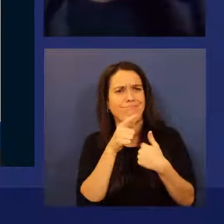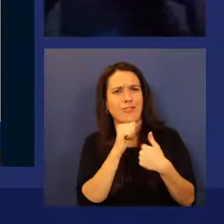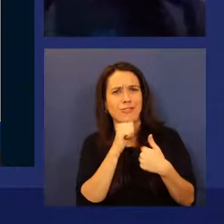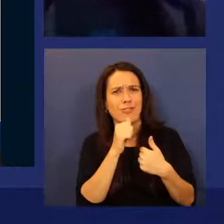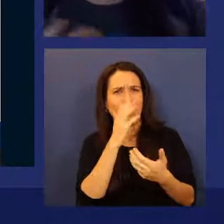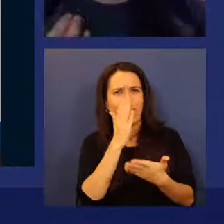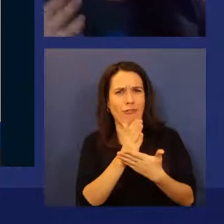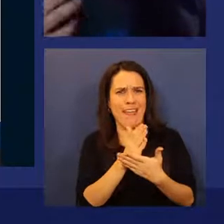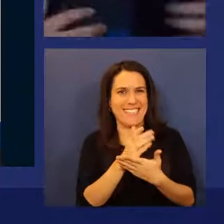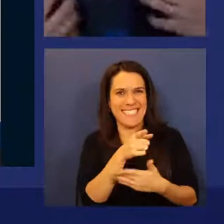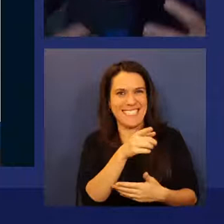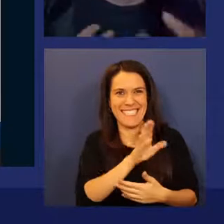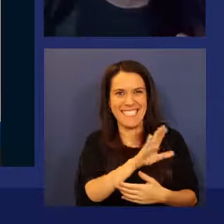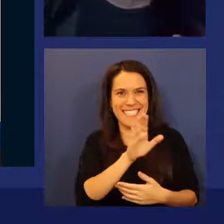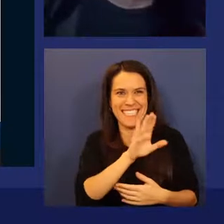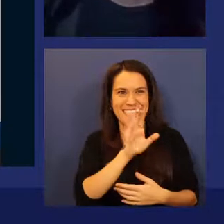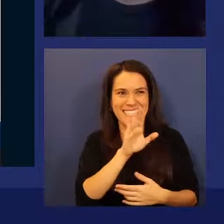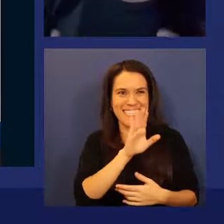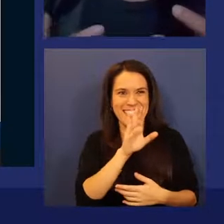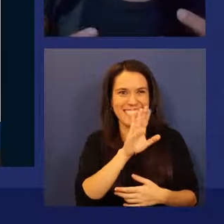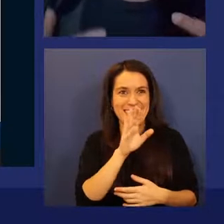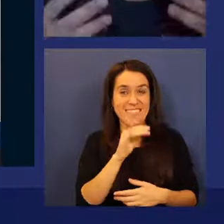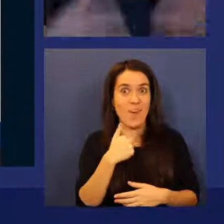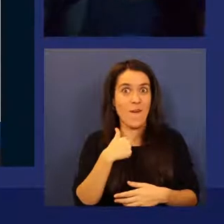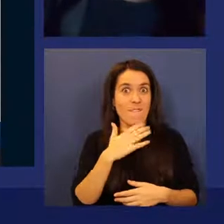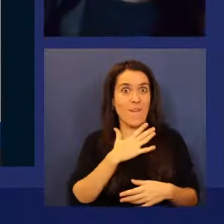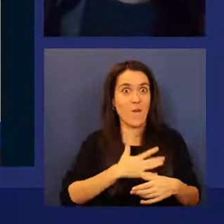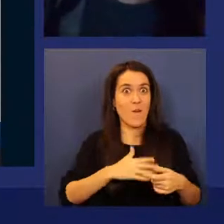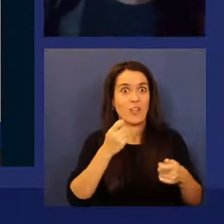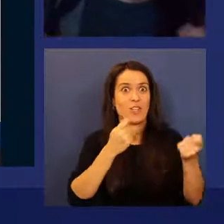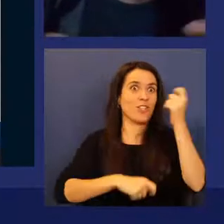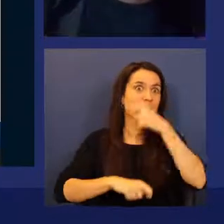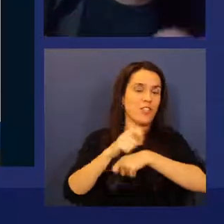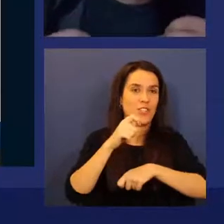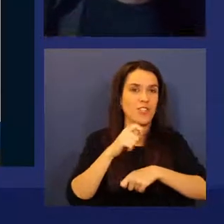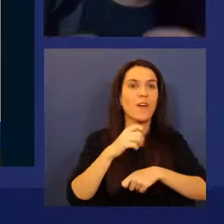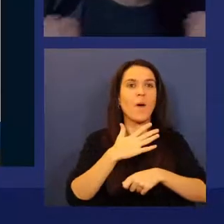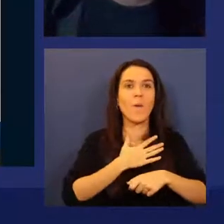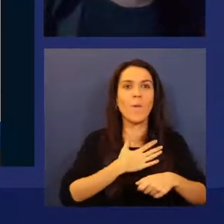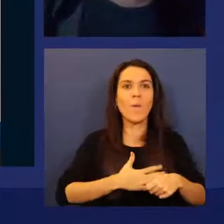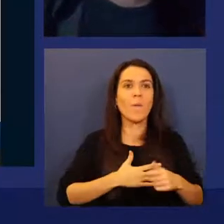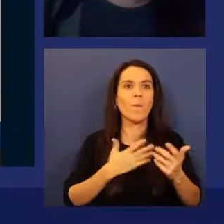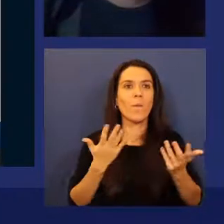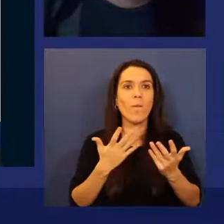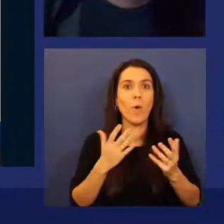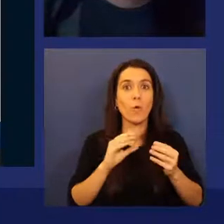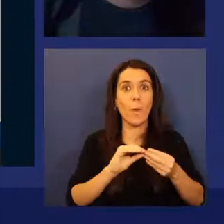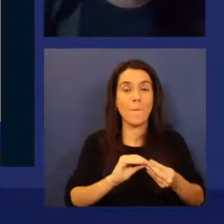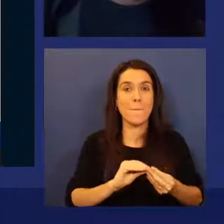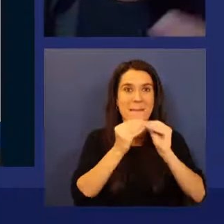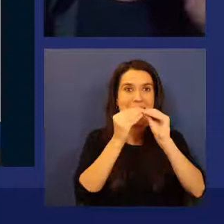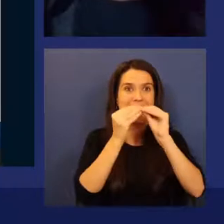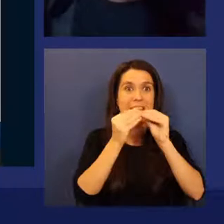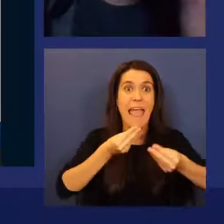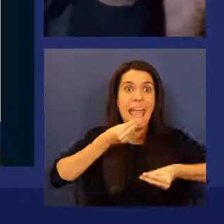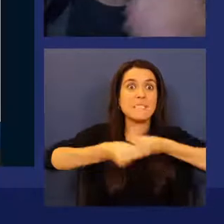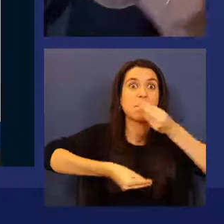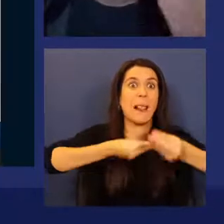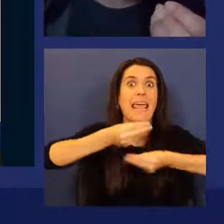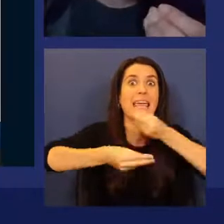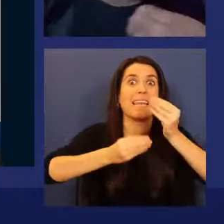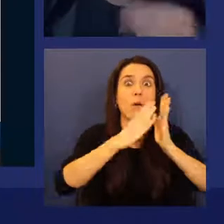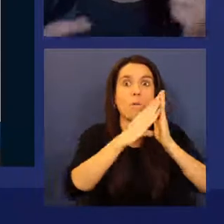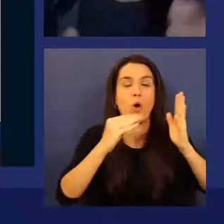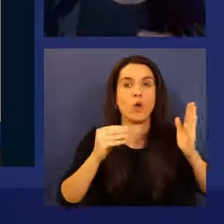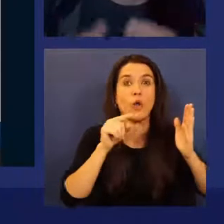don't know. And so what I want to do is what we want to do as we are building explainability into our models is go through